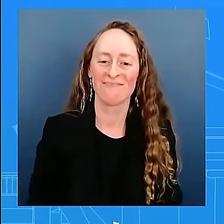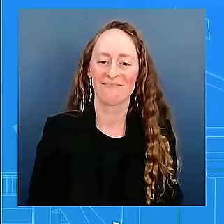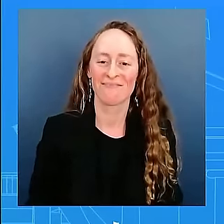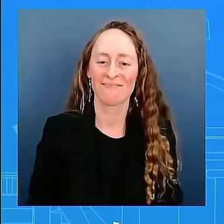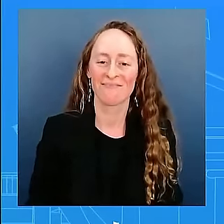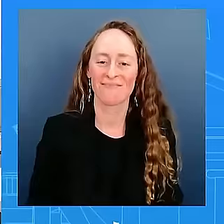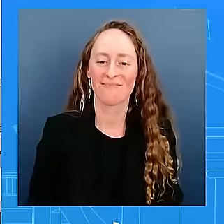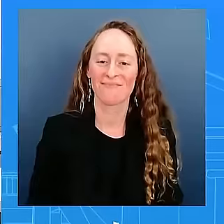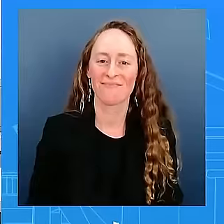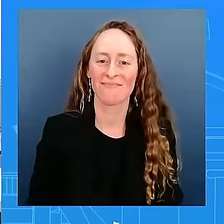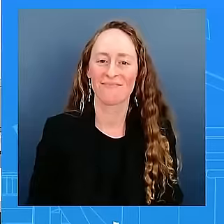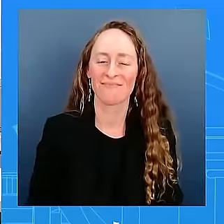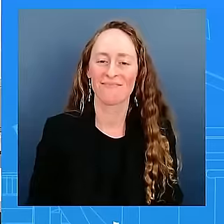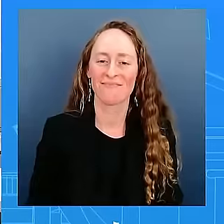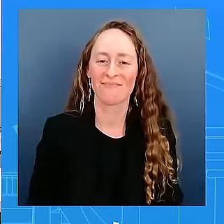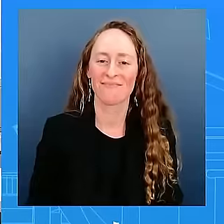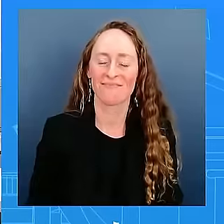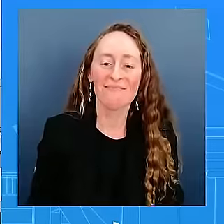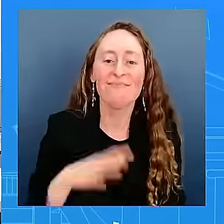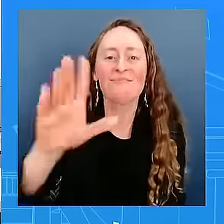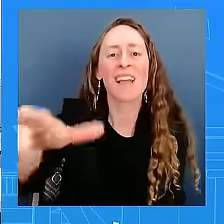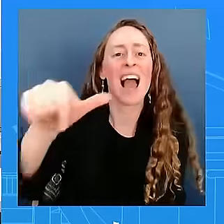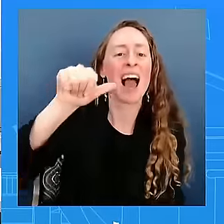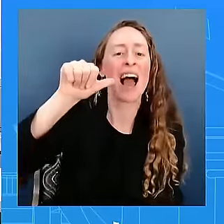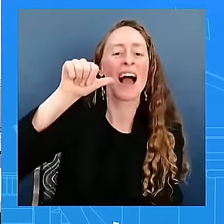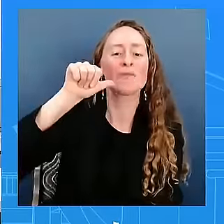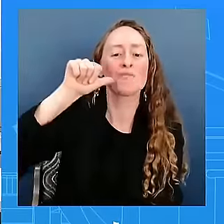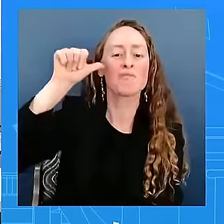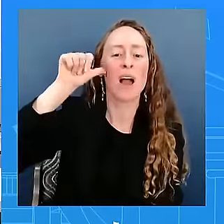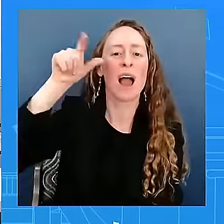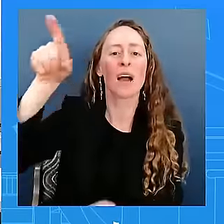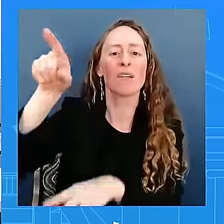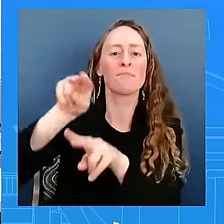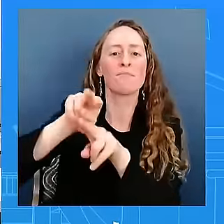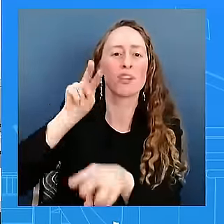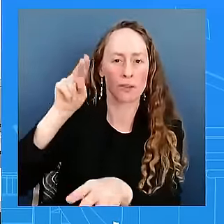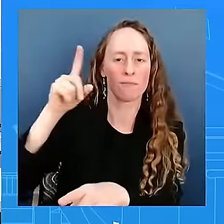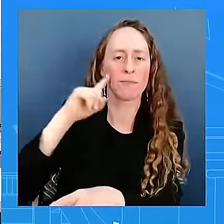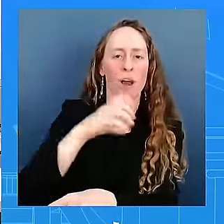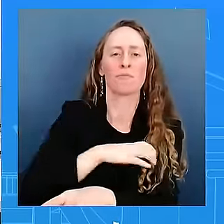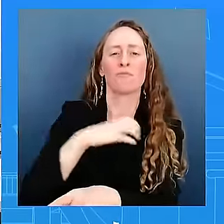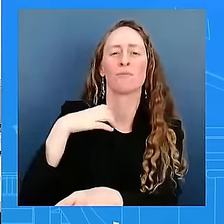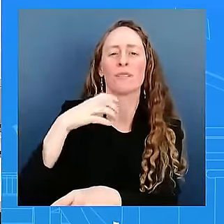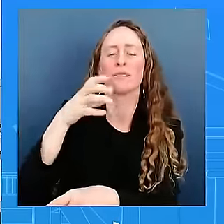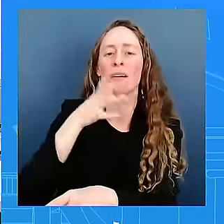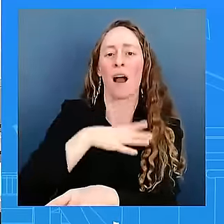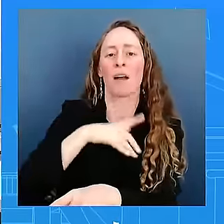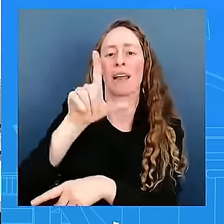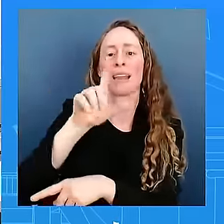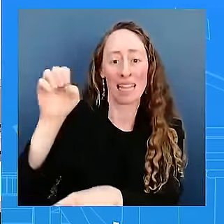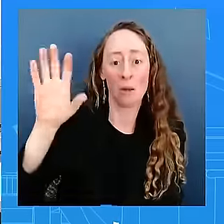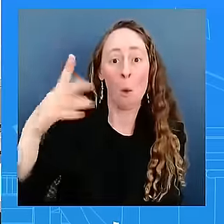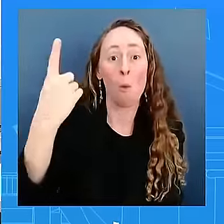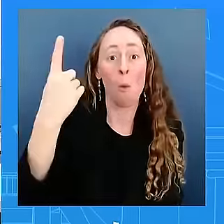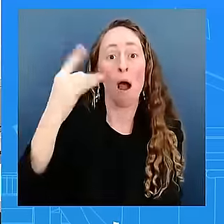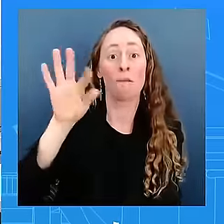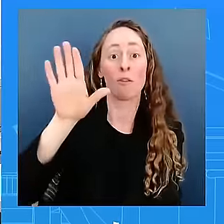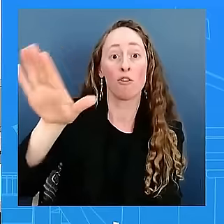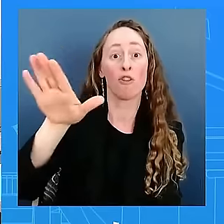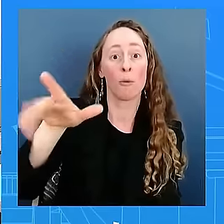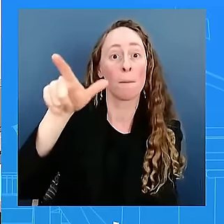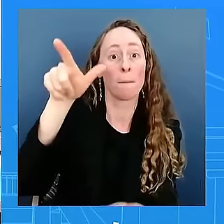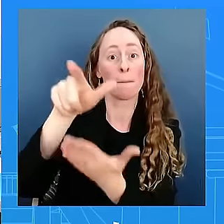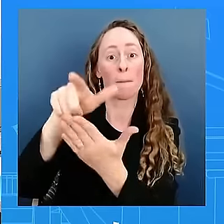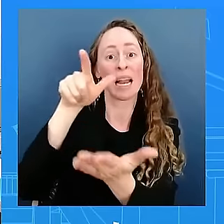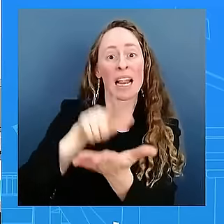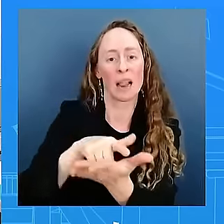in Houston, and one of her signature bills in Congress was H.R. 40, which, as you know, would create a commission to study the issue of reparations for